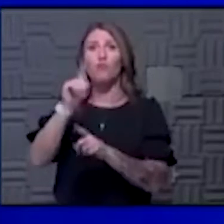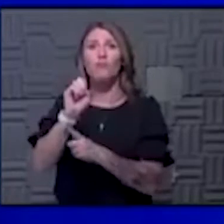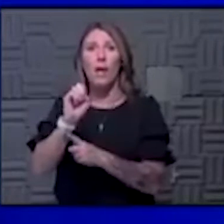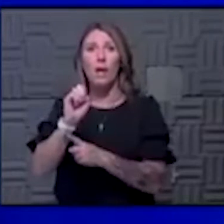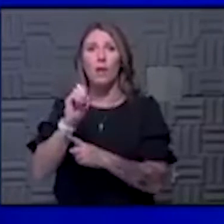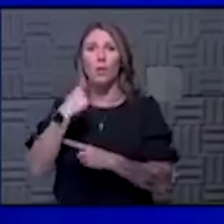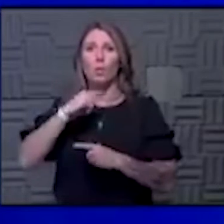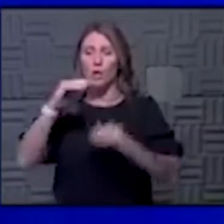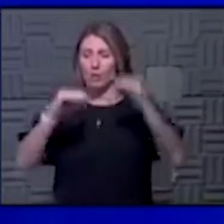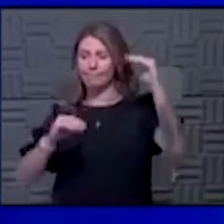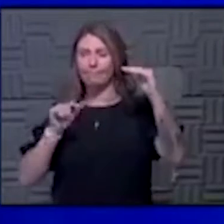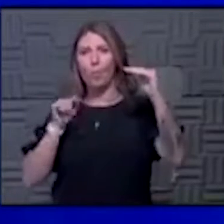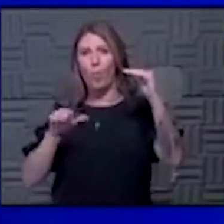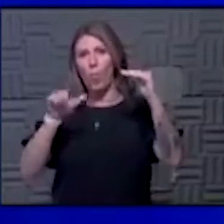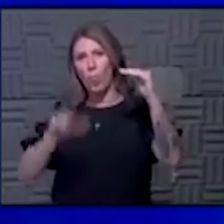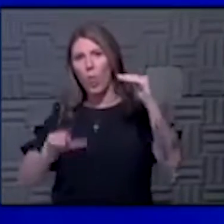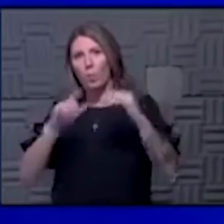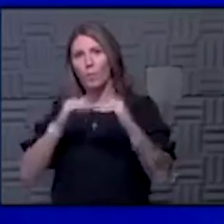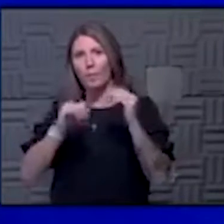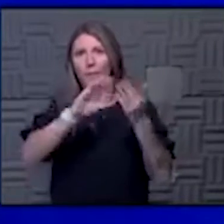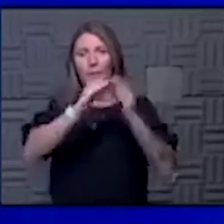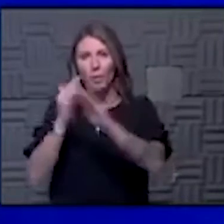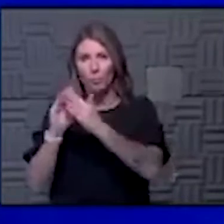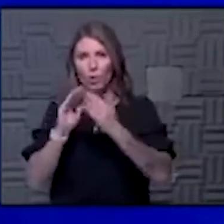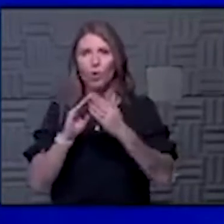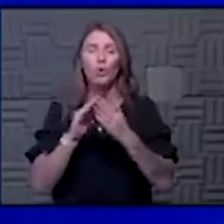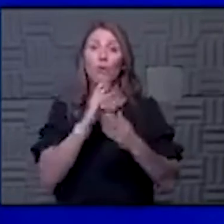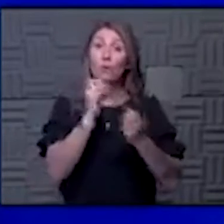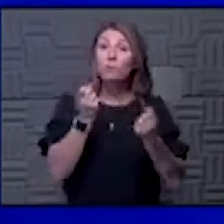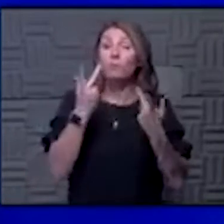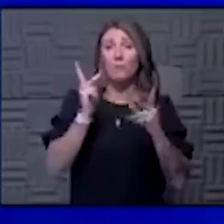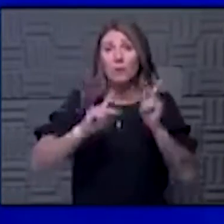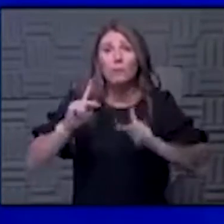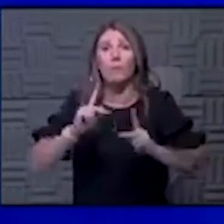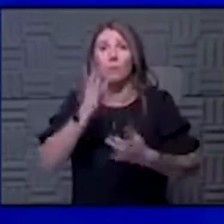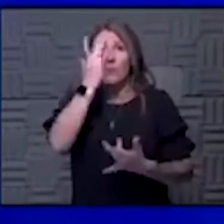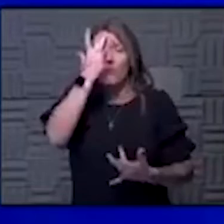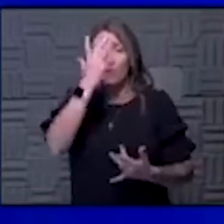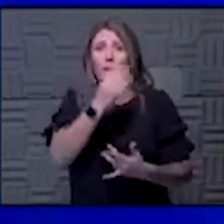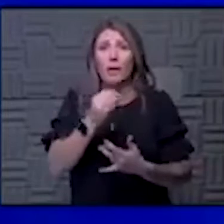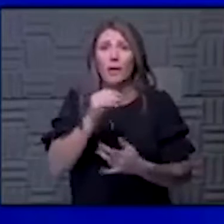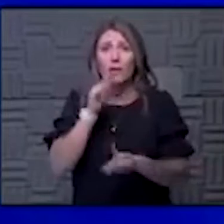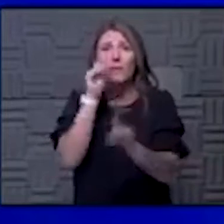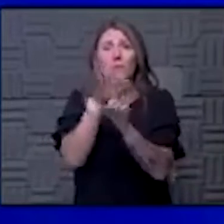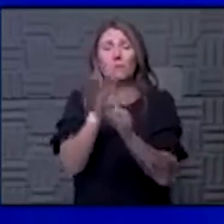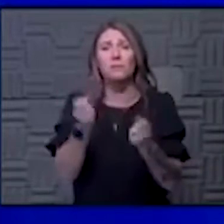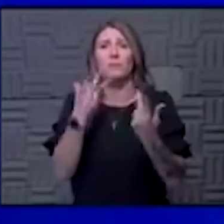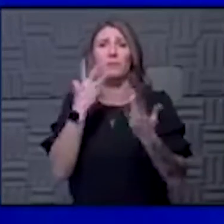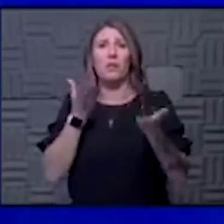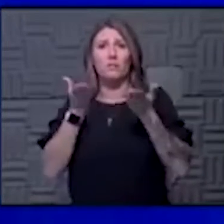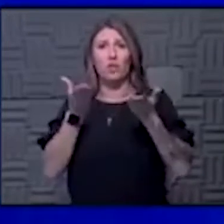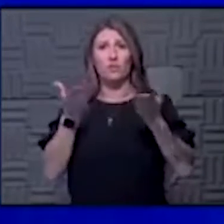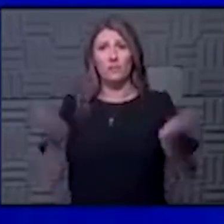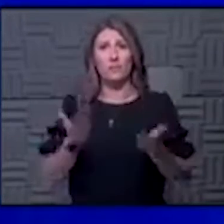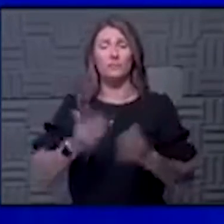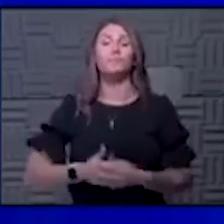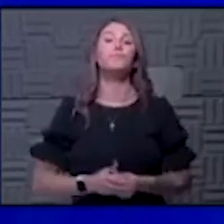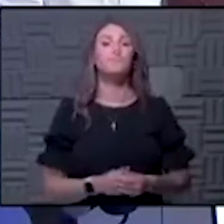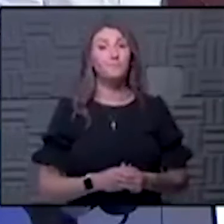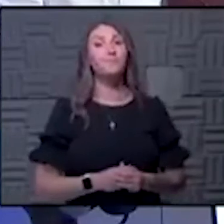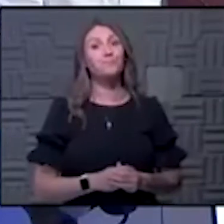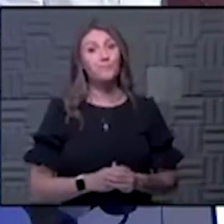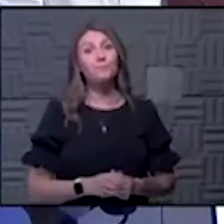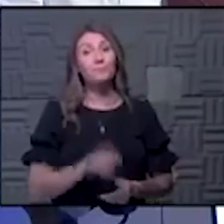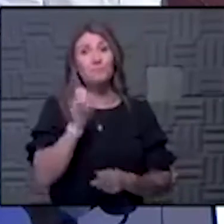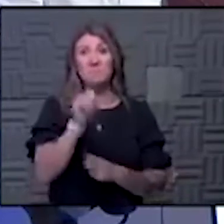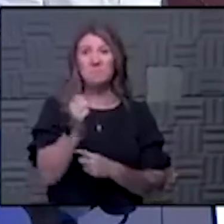community, but we still have a lot of folks doing it who do get sick, and it does affect, it affects lots of services here before. It does. It